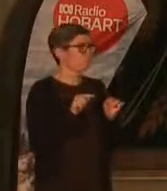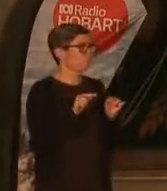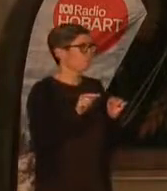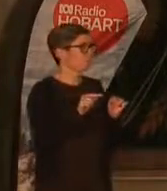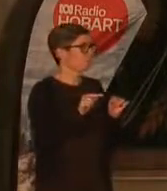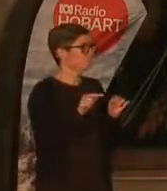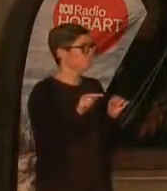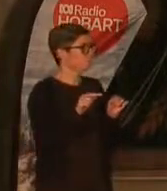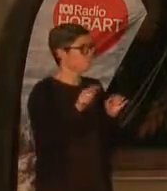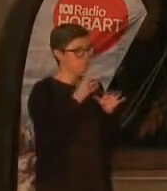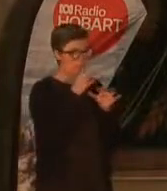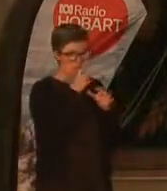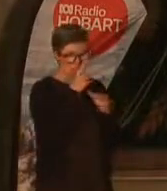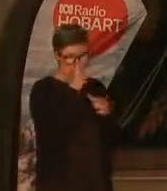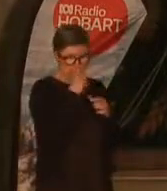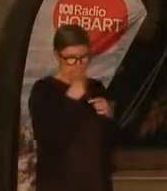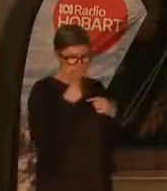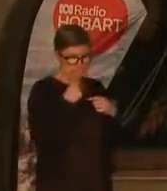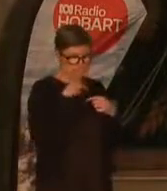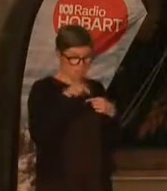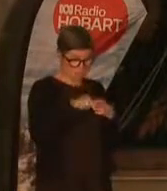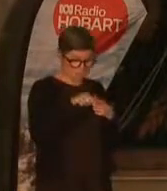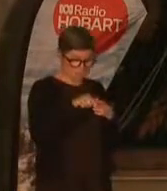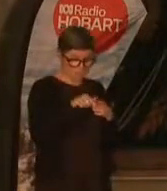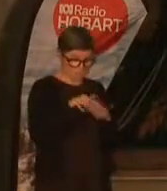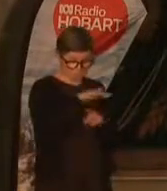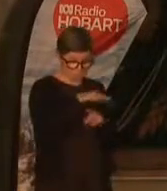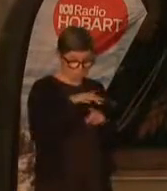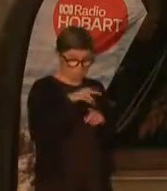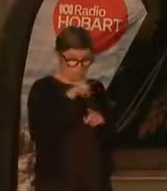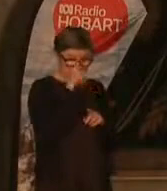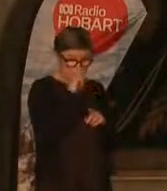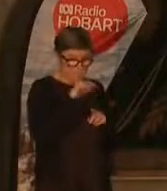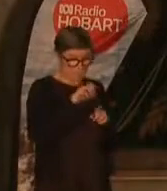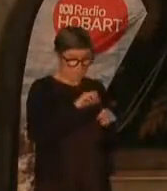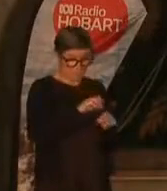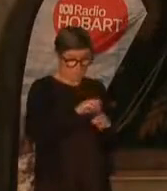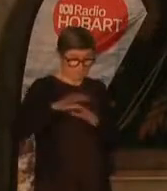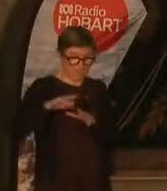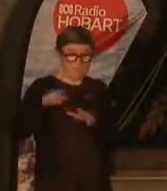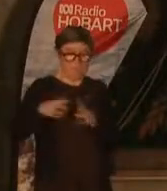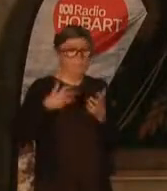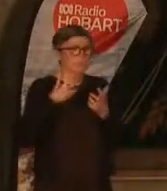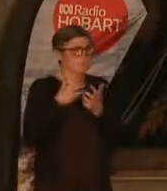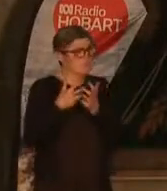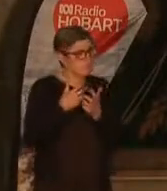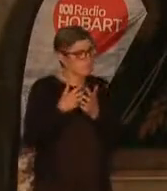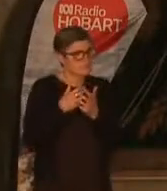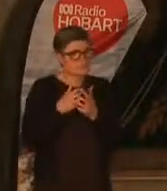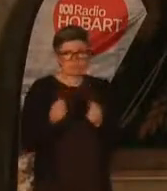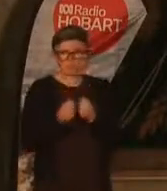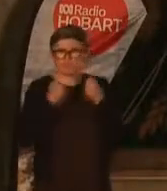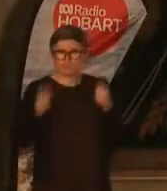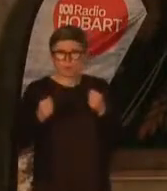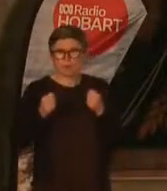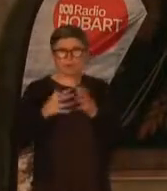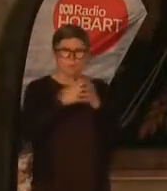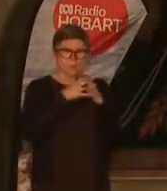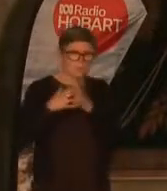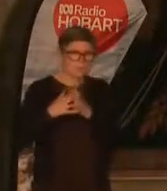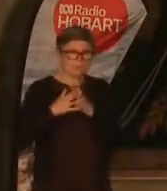know, can we decolonise this? We might not be able to decolonise this Western institution that is the university, you know, or the